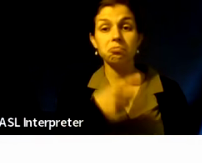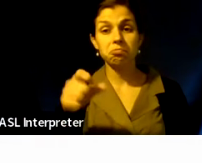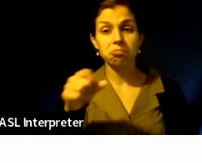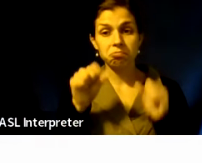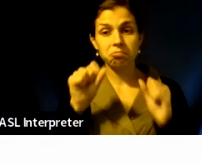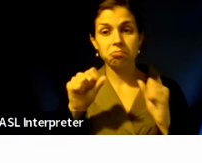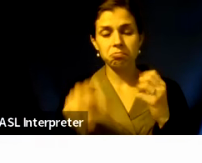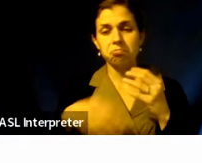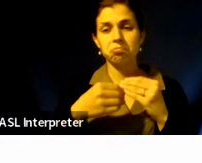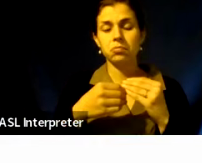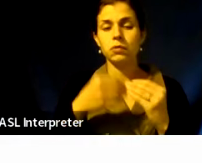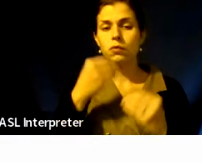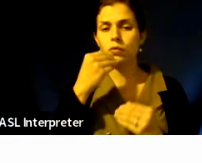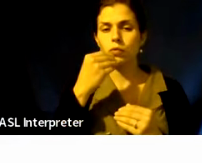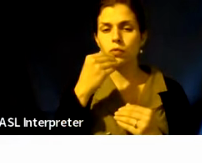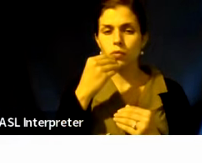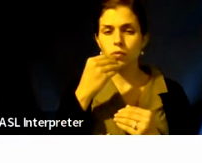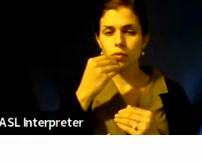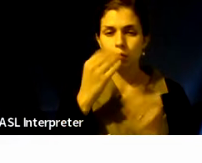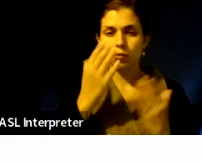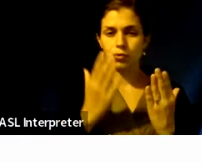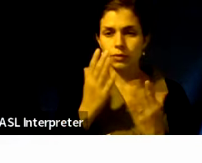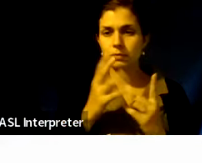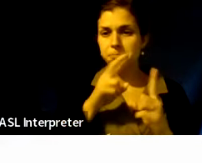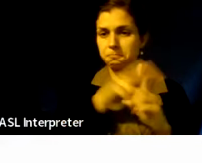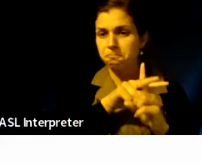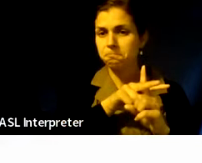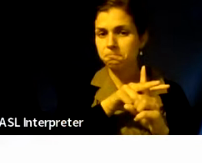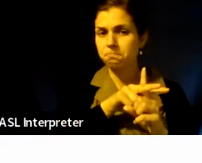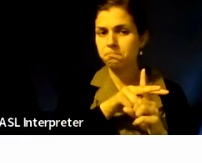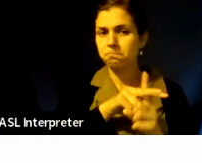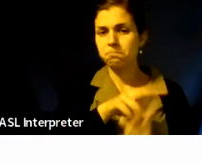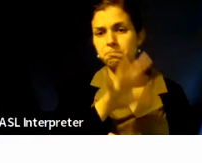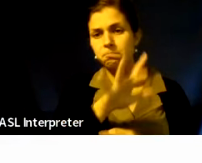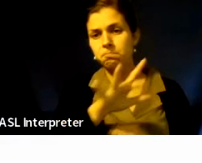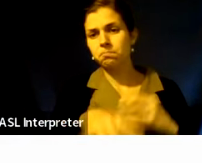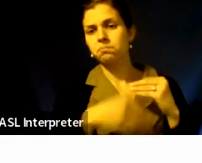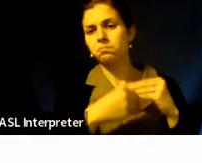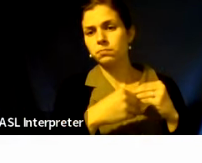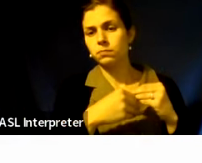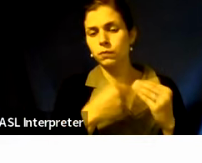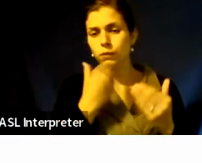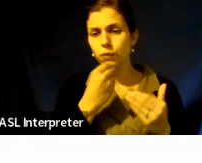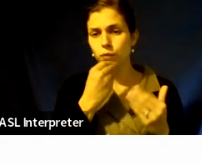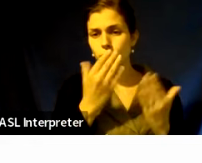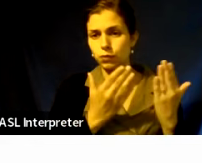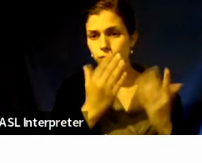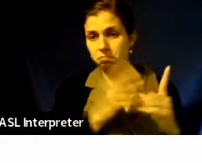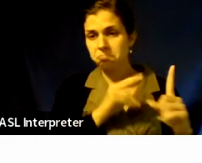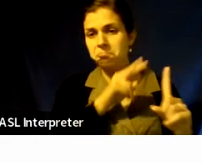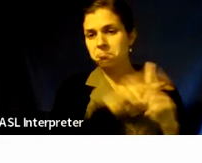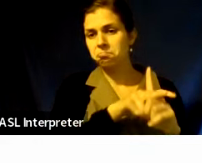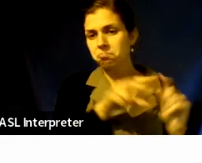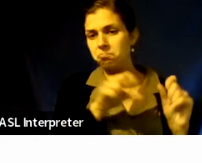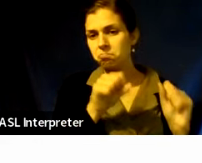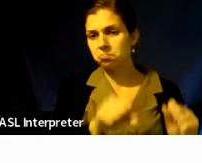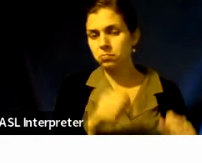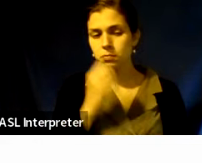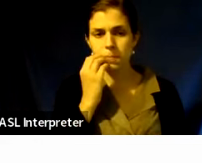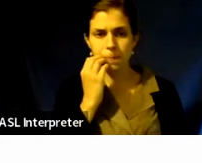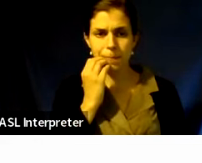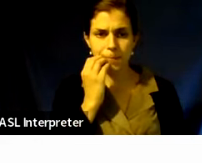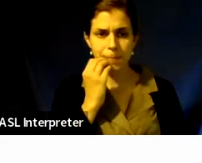through this interface by just coming to the food service step and clicking add food service application. You can also do it from our food service tab here as